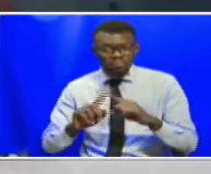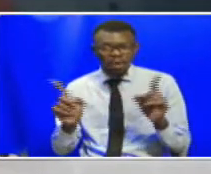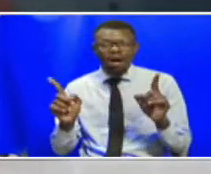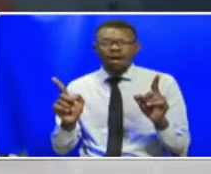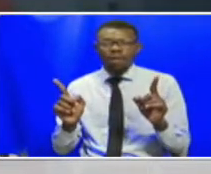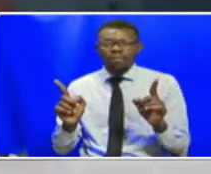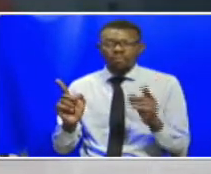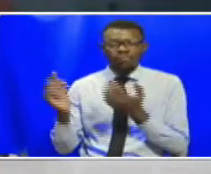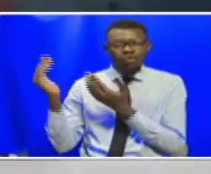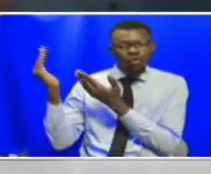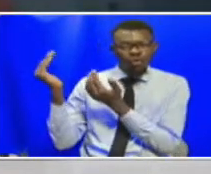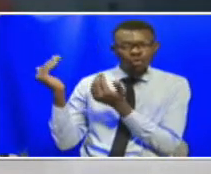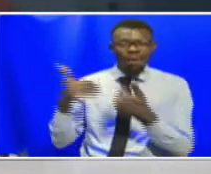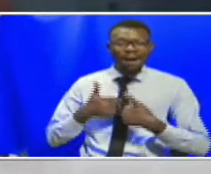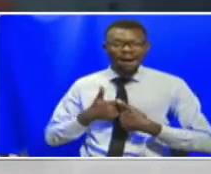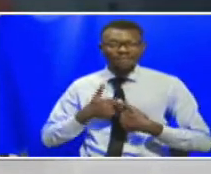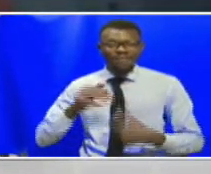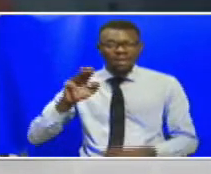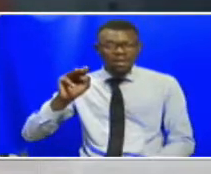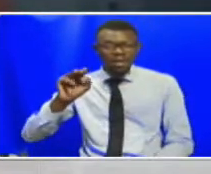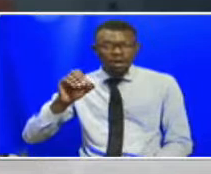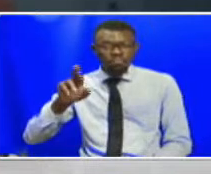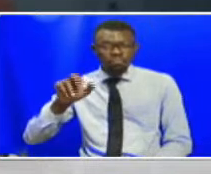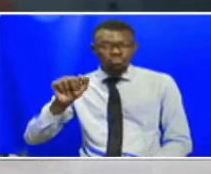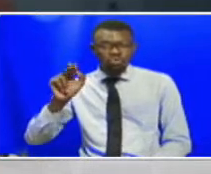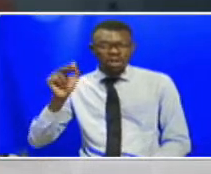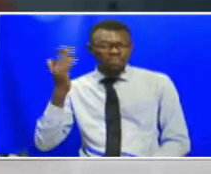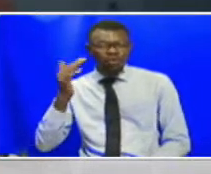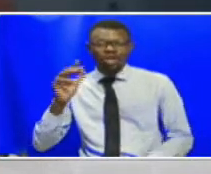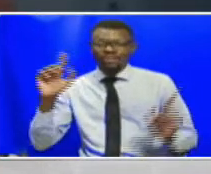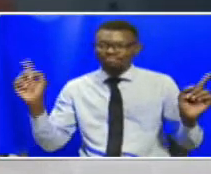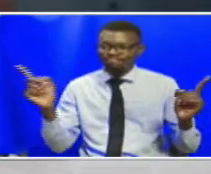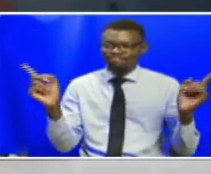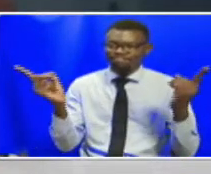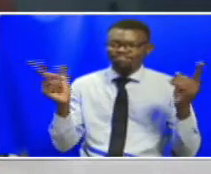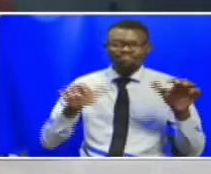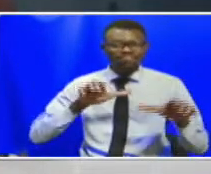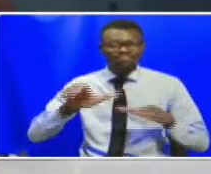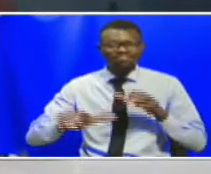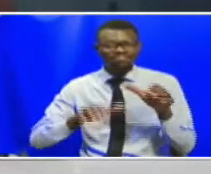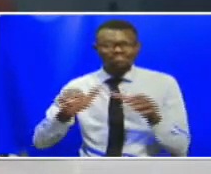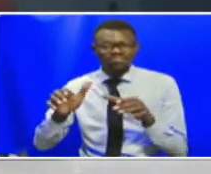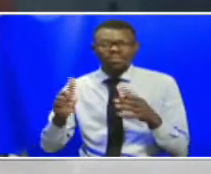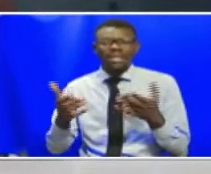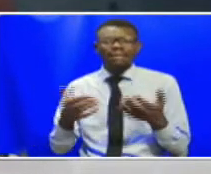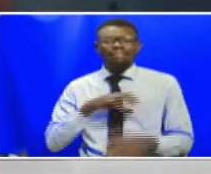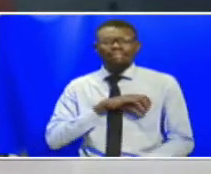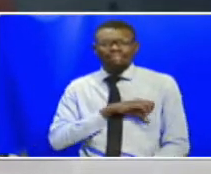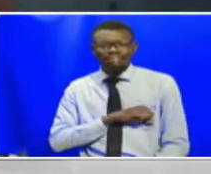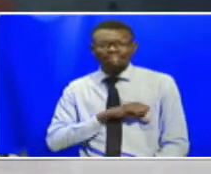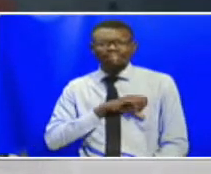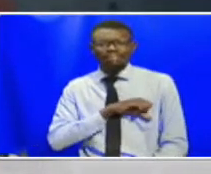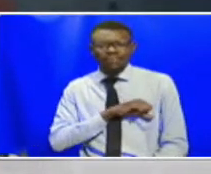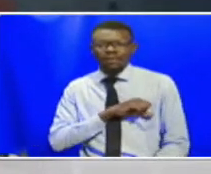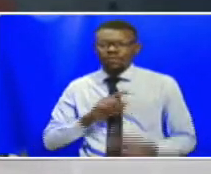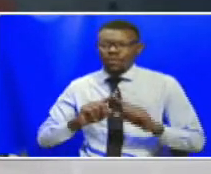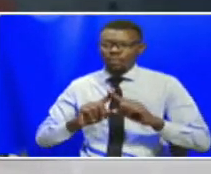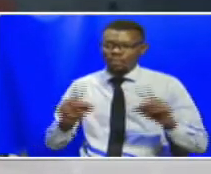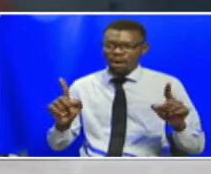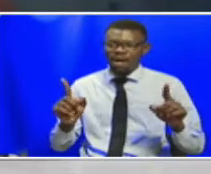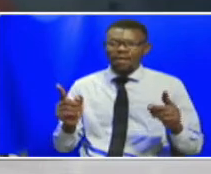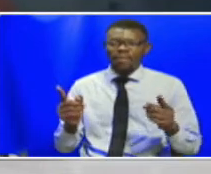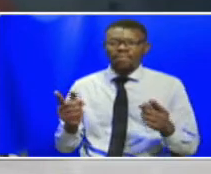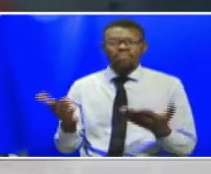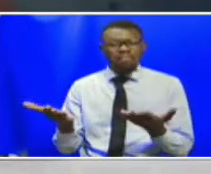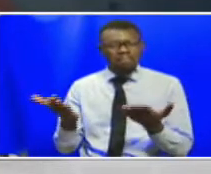silver lining. The Morans, who used to herd the livestock while enduring the hardships in the grazing fields, have returned home, choosing